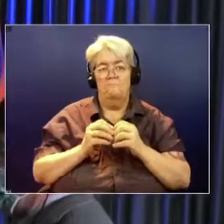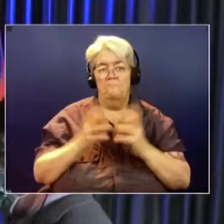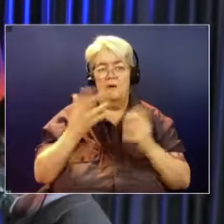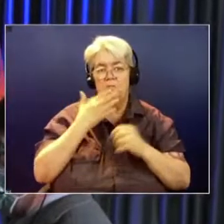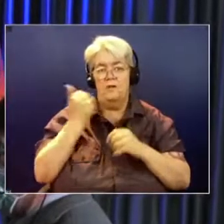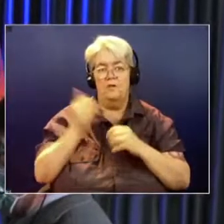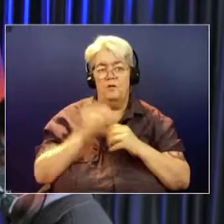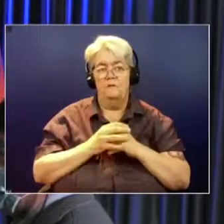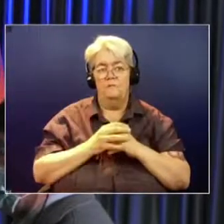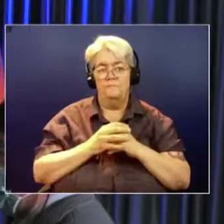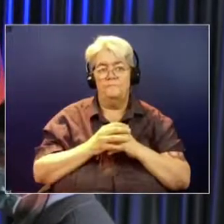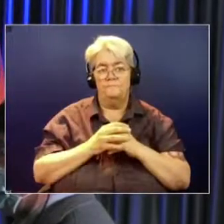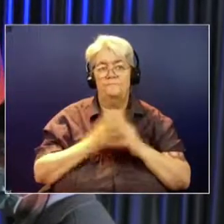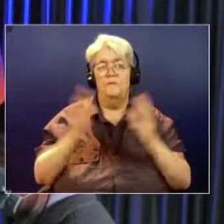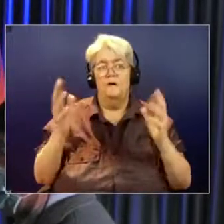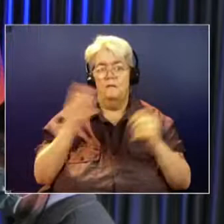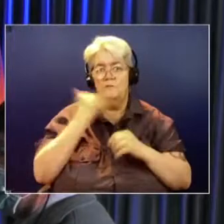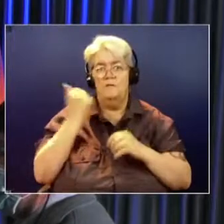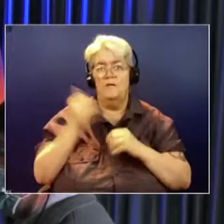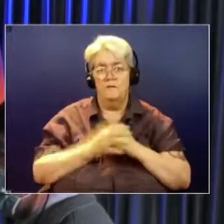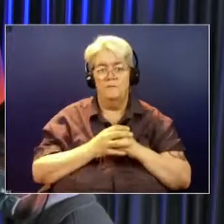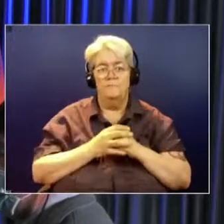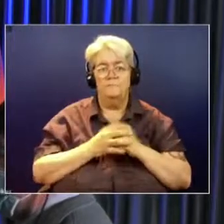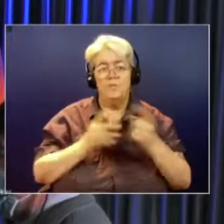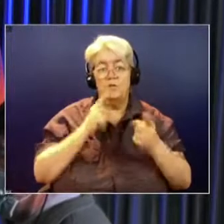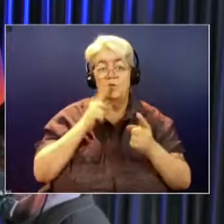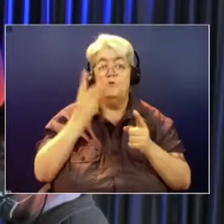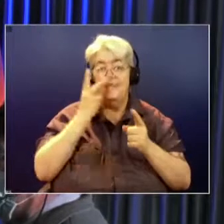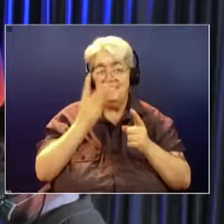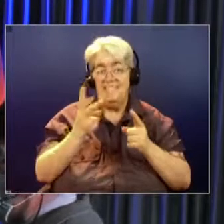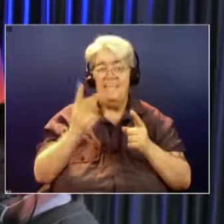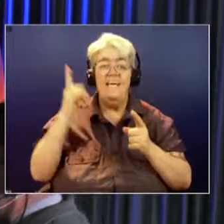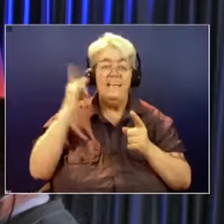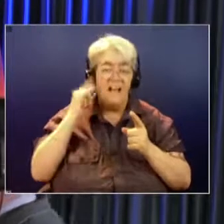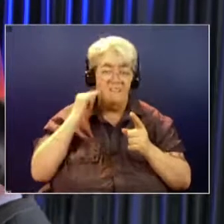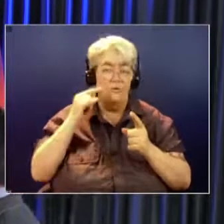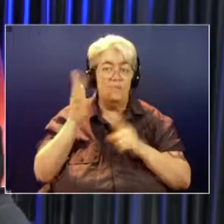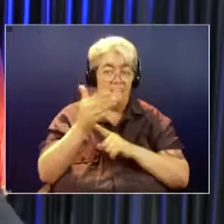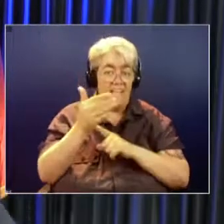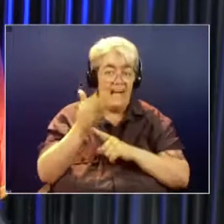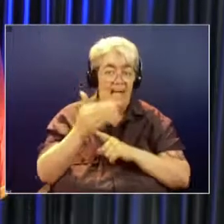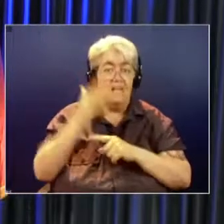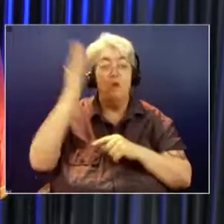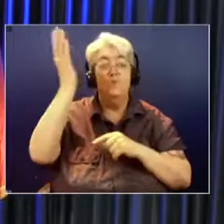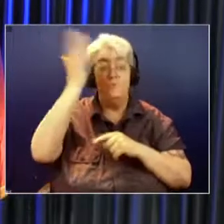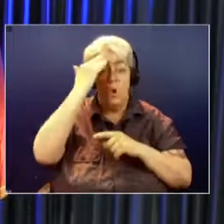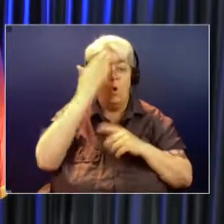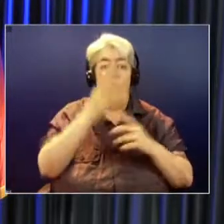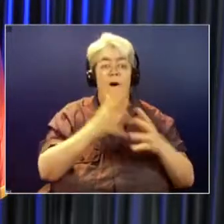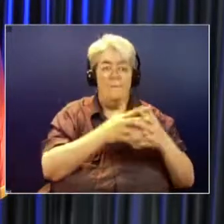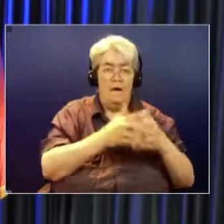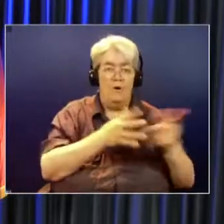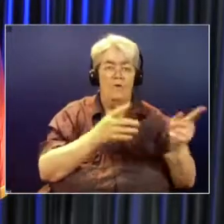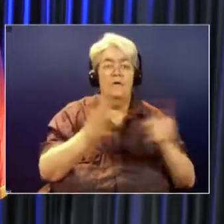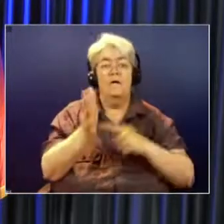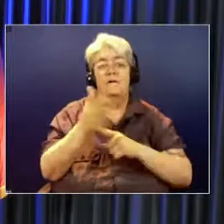stop right there. Let's stop right That there. way you can see the California flag. You know it's the American flag. You know it's the county